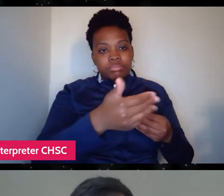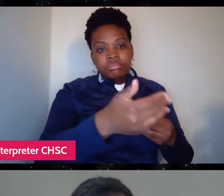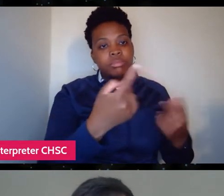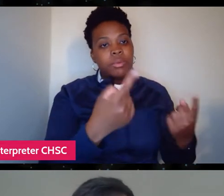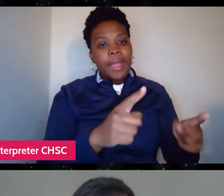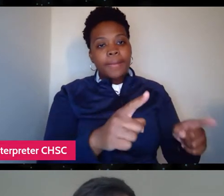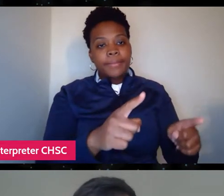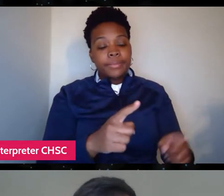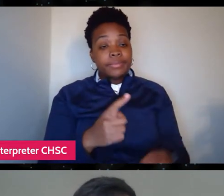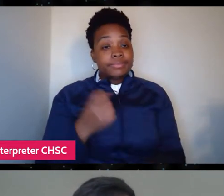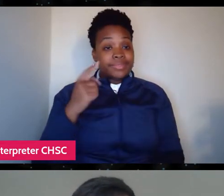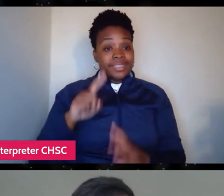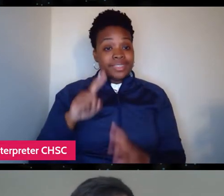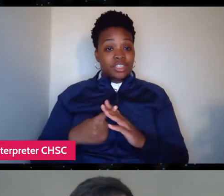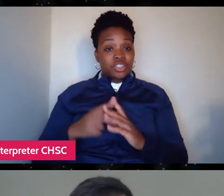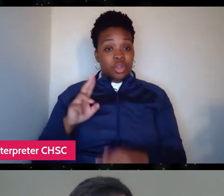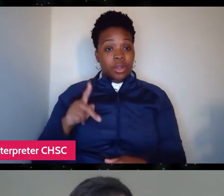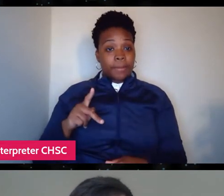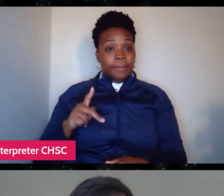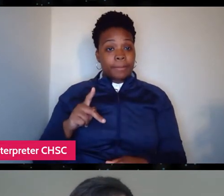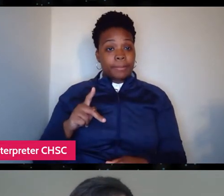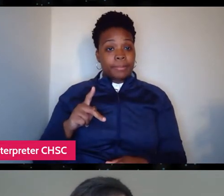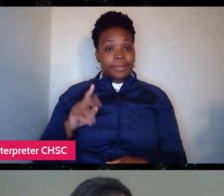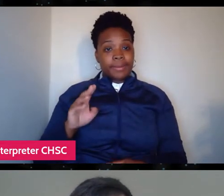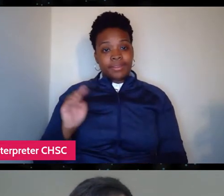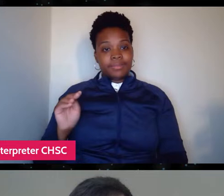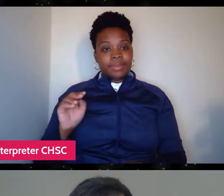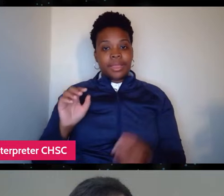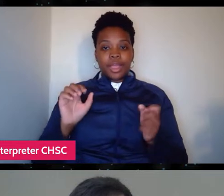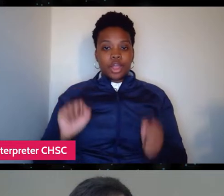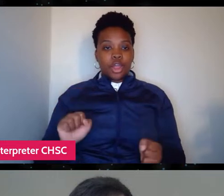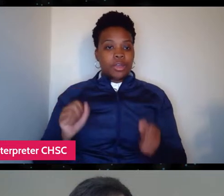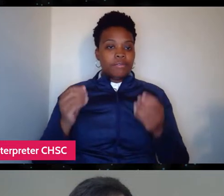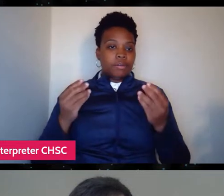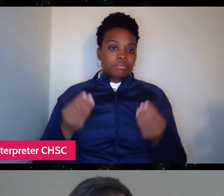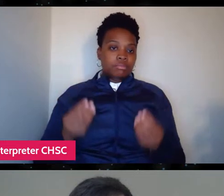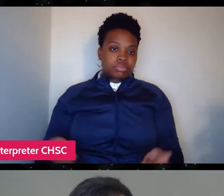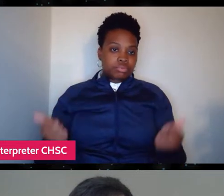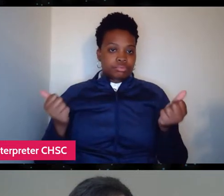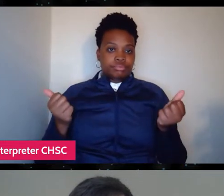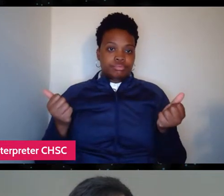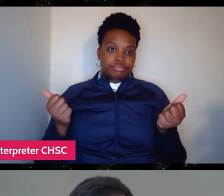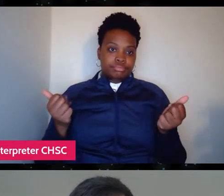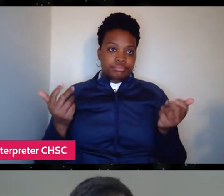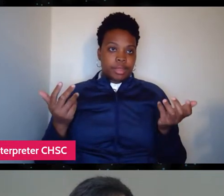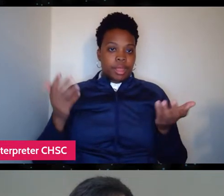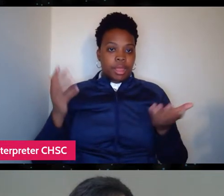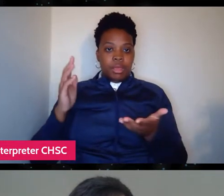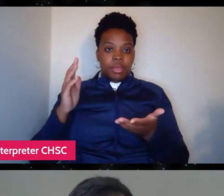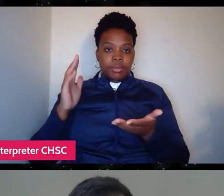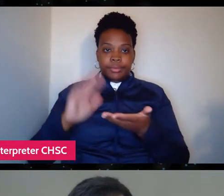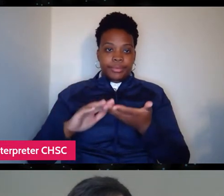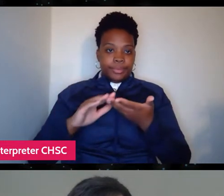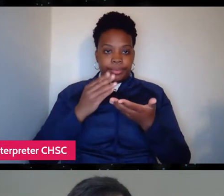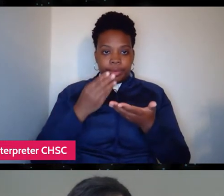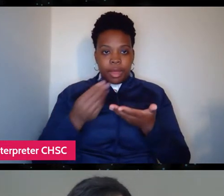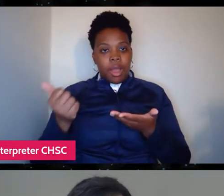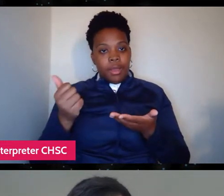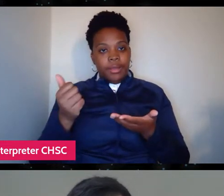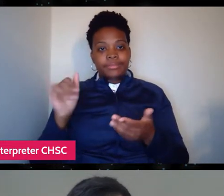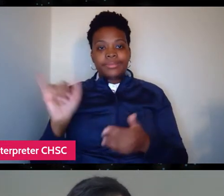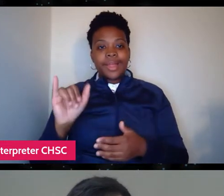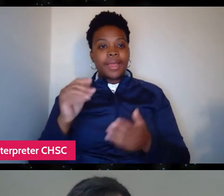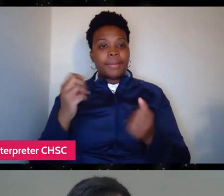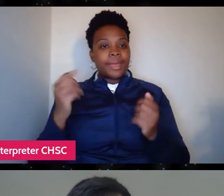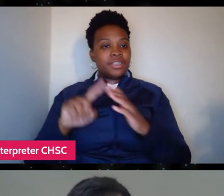the startup Memphis Meats could have folded, it could have evaporated, like so many startups do. Yeah. But